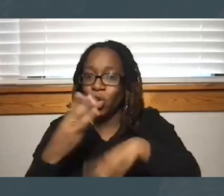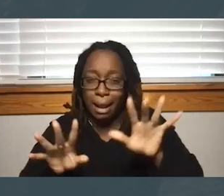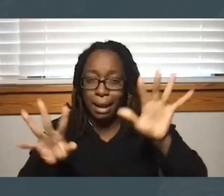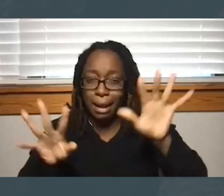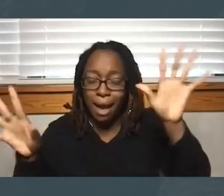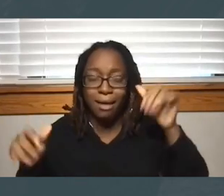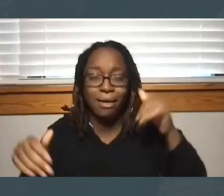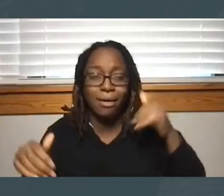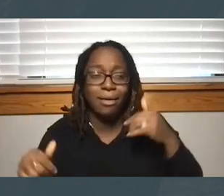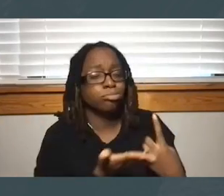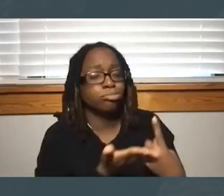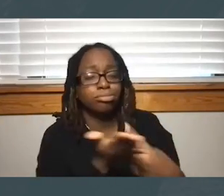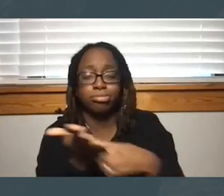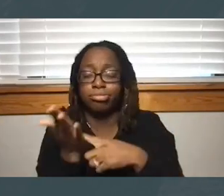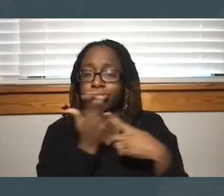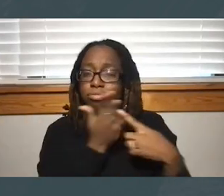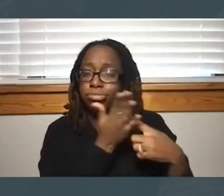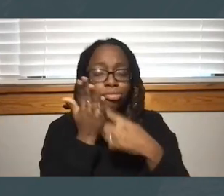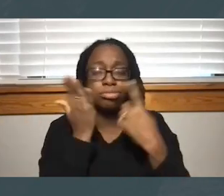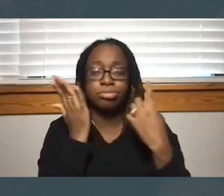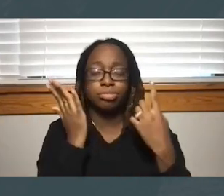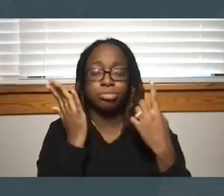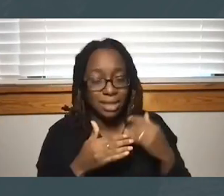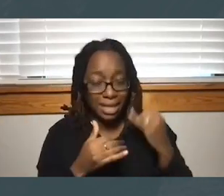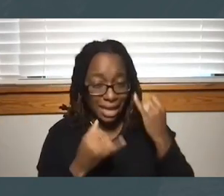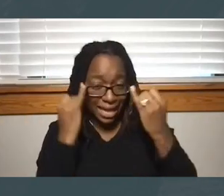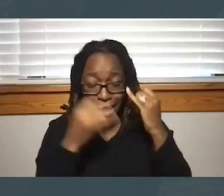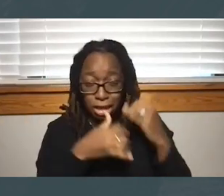ideas. They have a common practice. And,